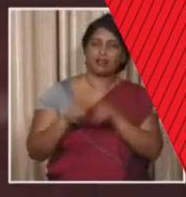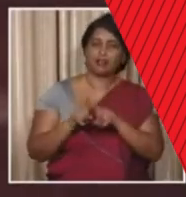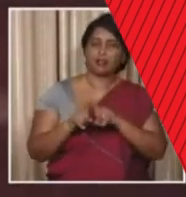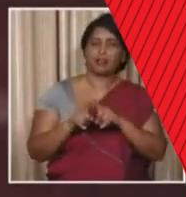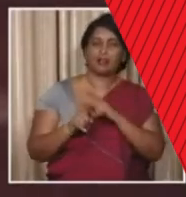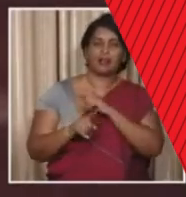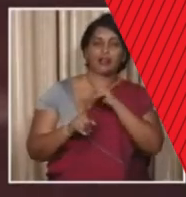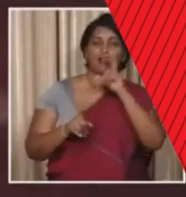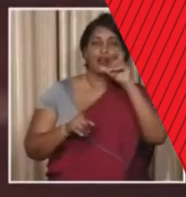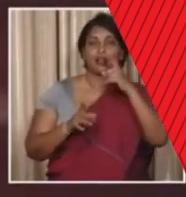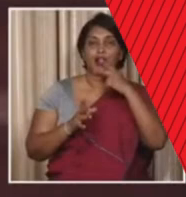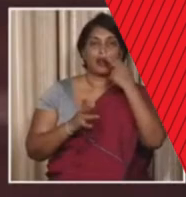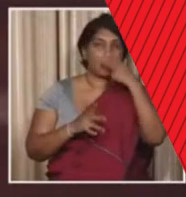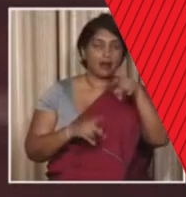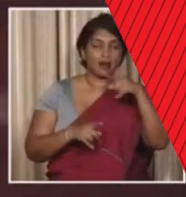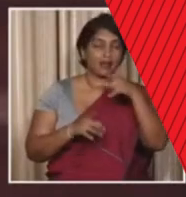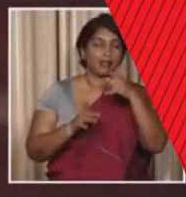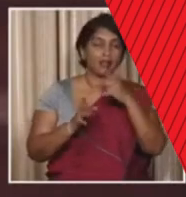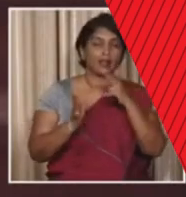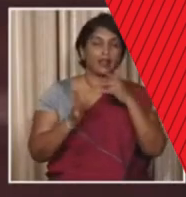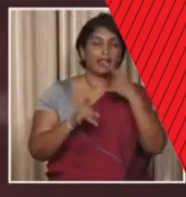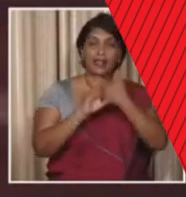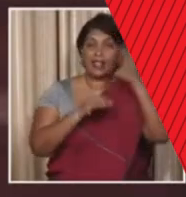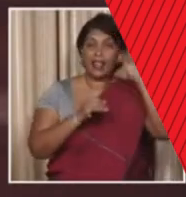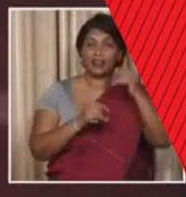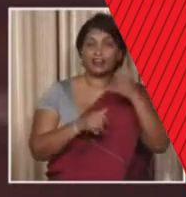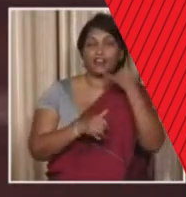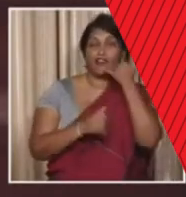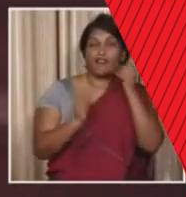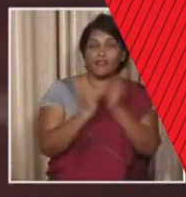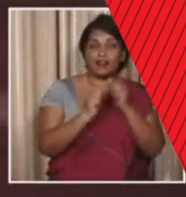hande communication character man uttar denna kemathi ne. E nisa